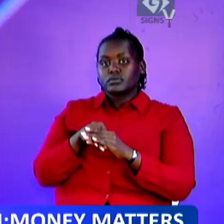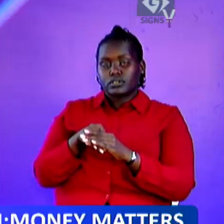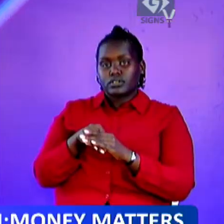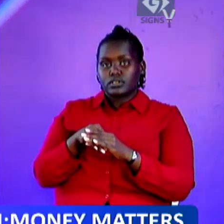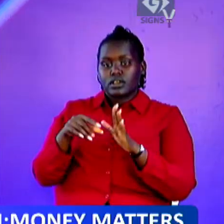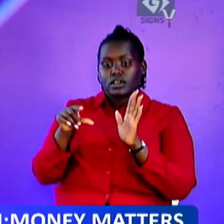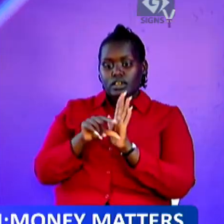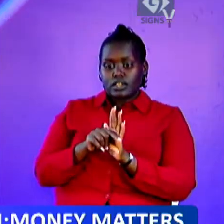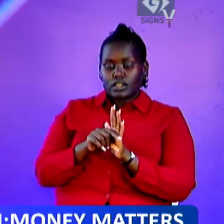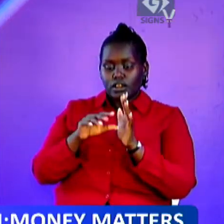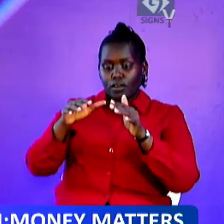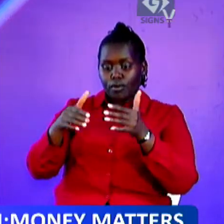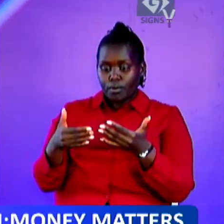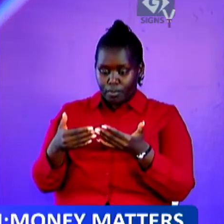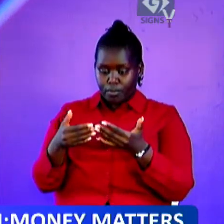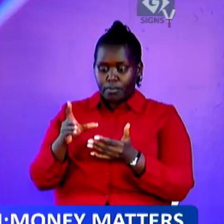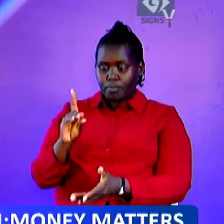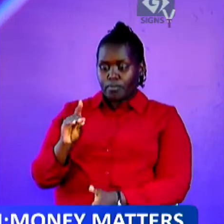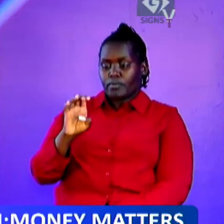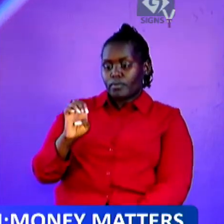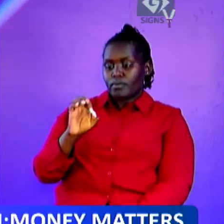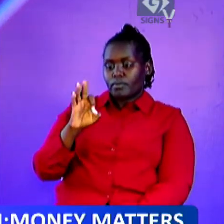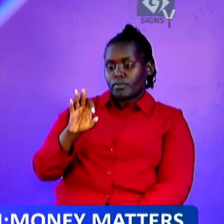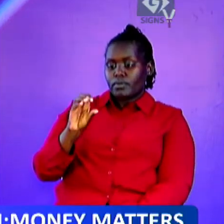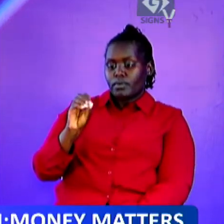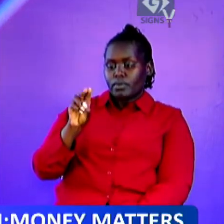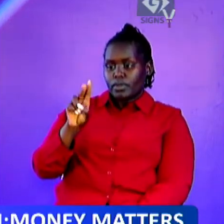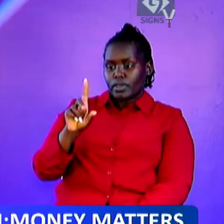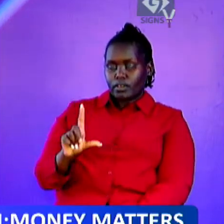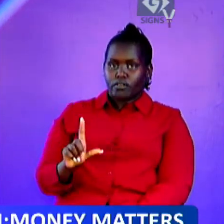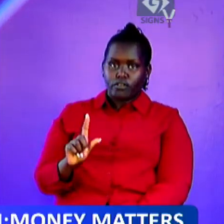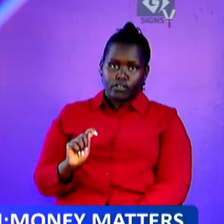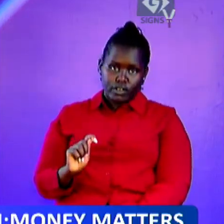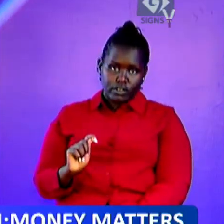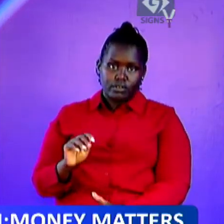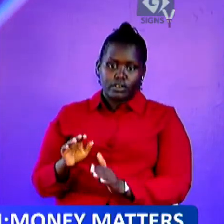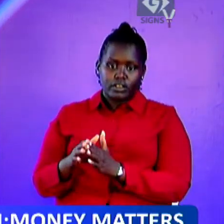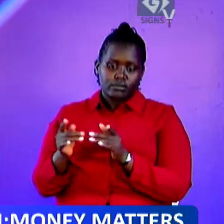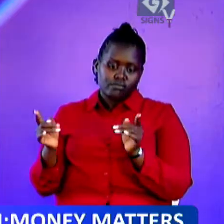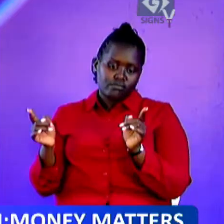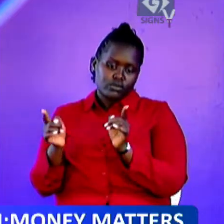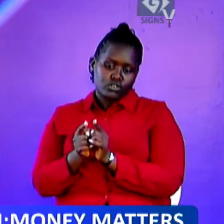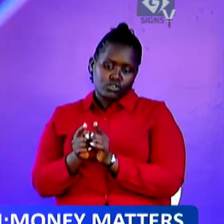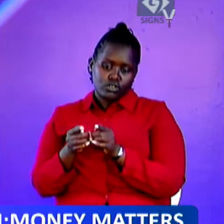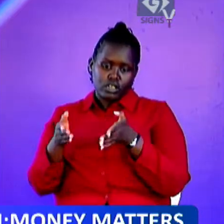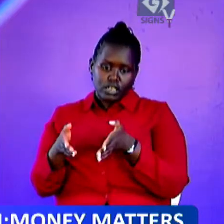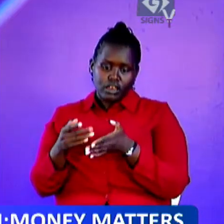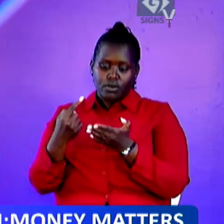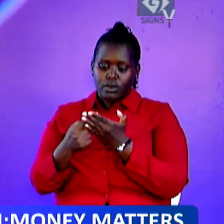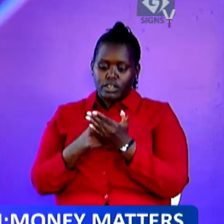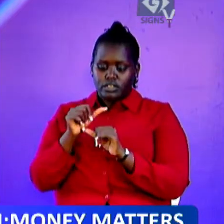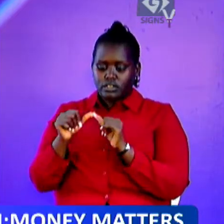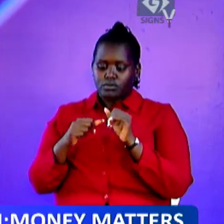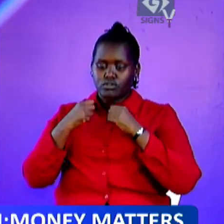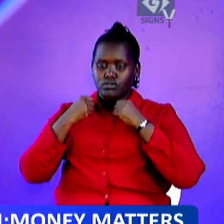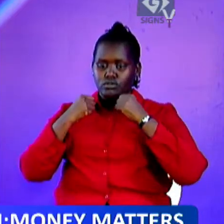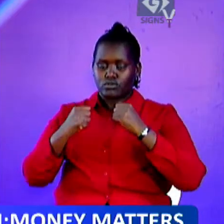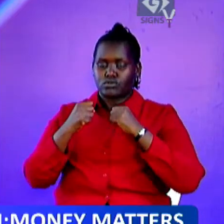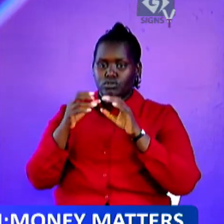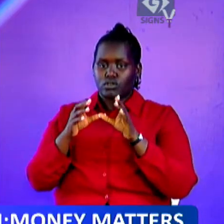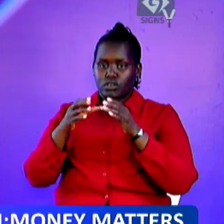chances of them defaulting on that commercial paper are essentially very limited, very low. So here you're looking at very strong